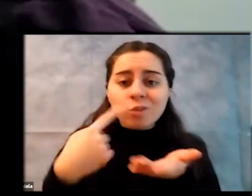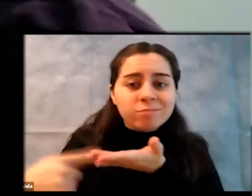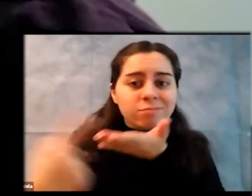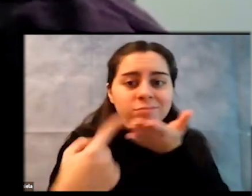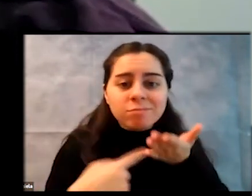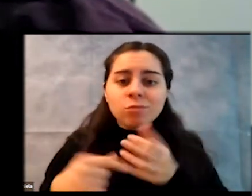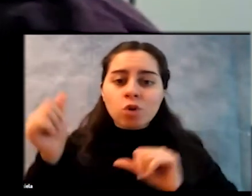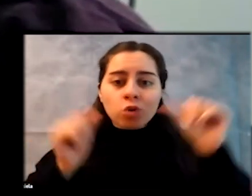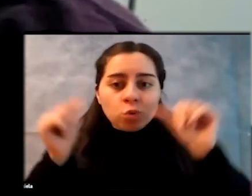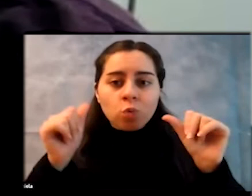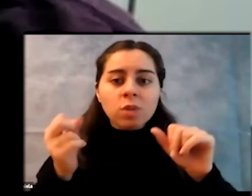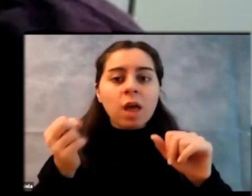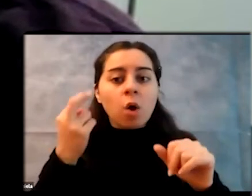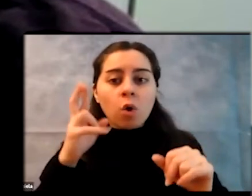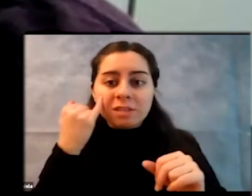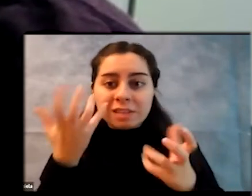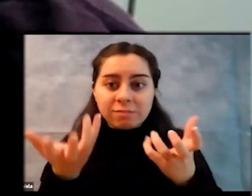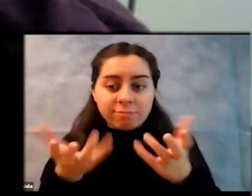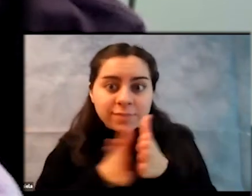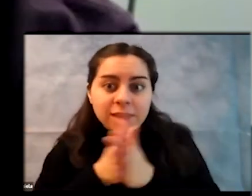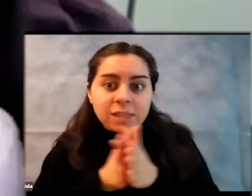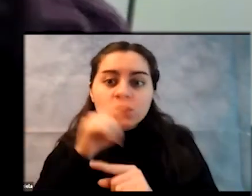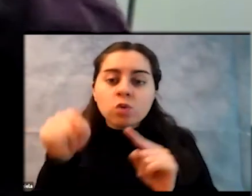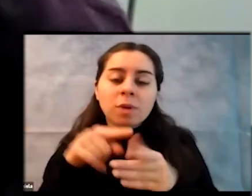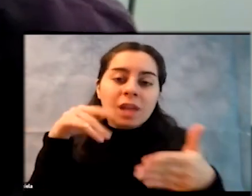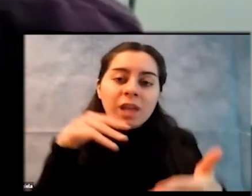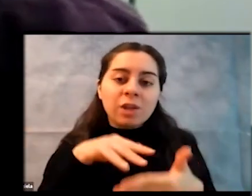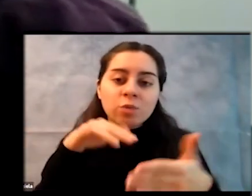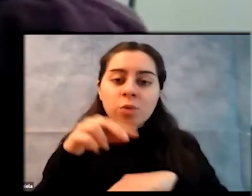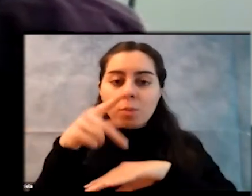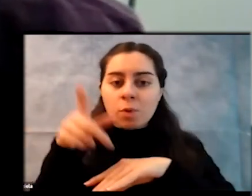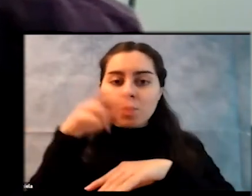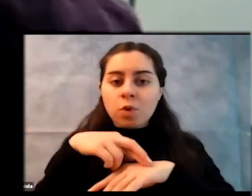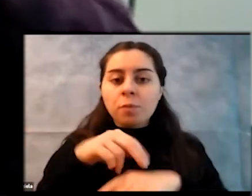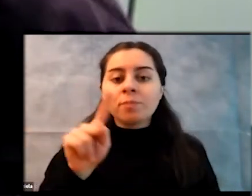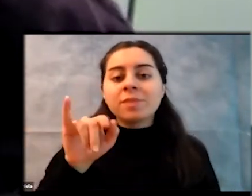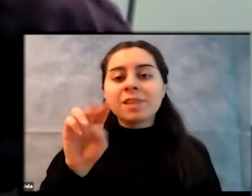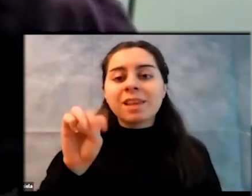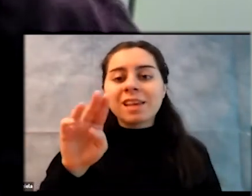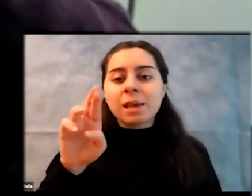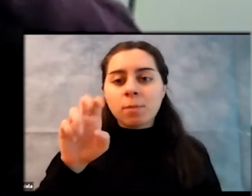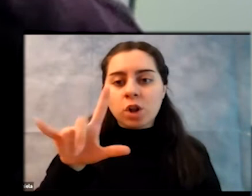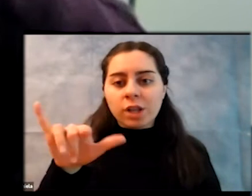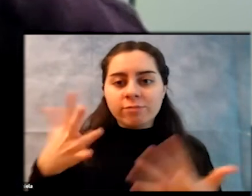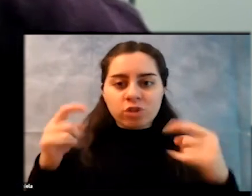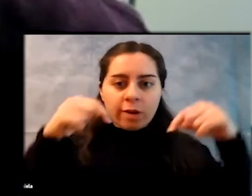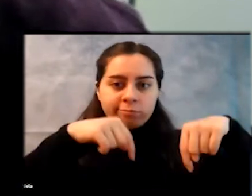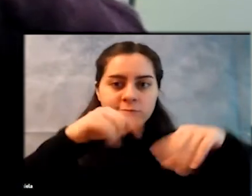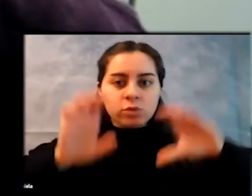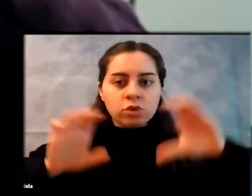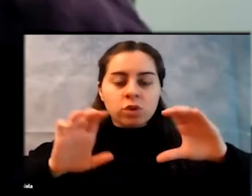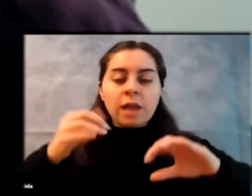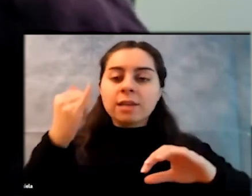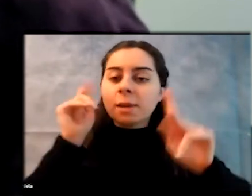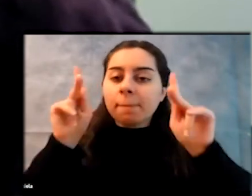you have about the Puerto Rican studies. And my colleague Kimberly just put the link in there. If anyone wants to make a